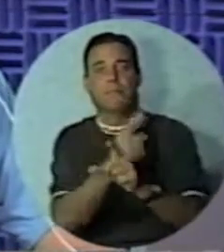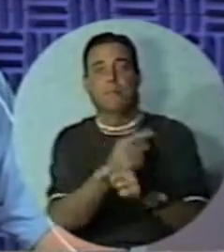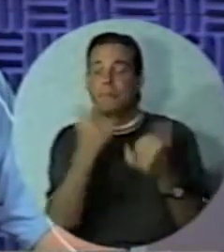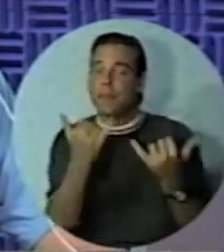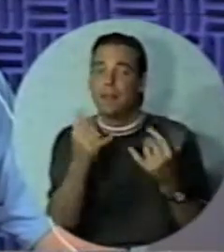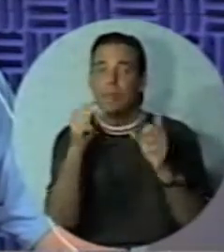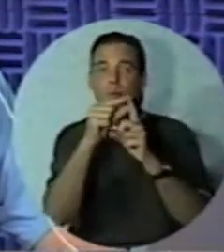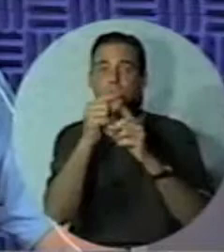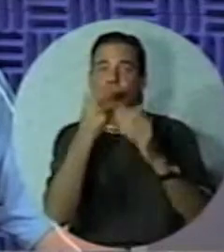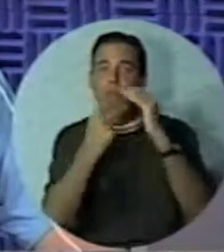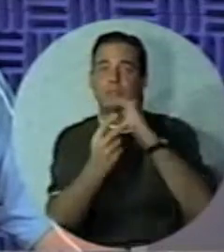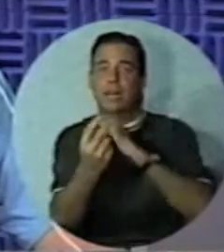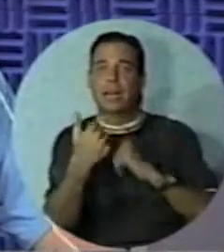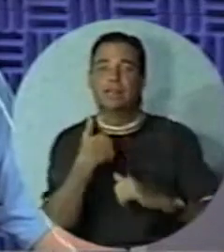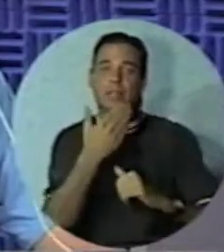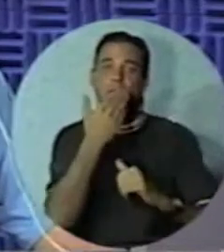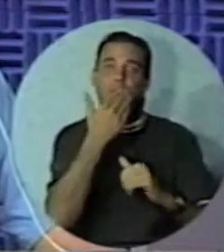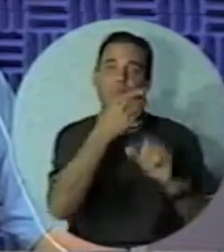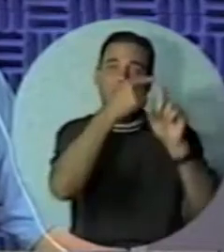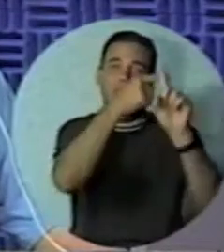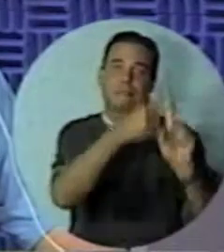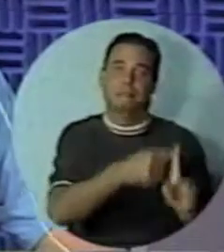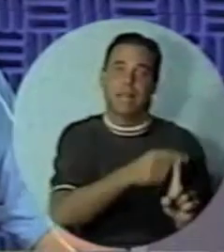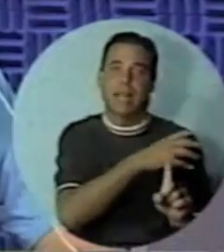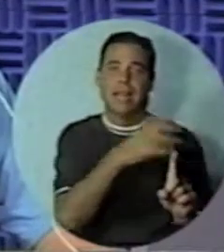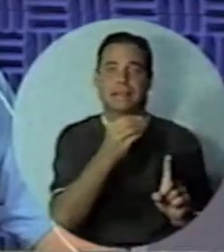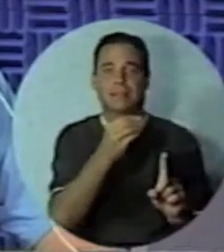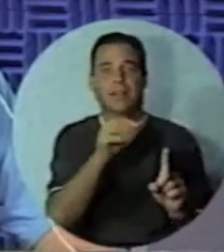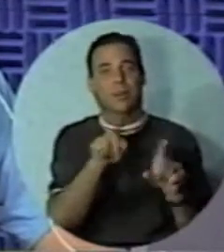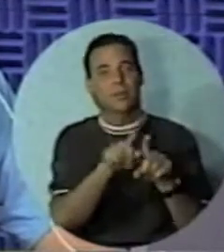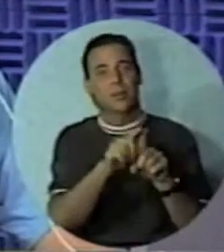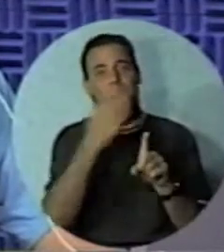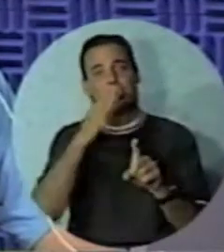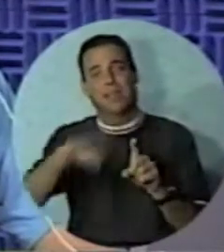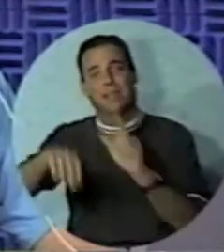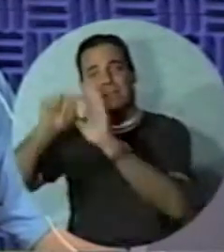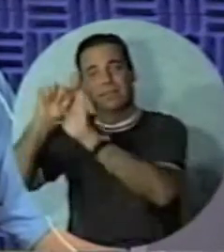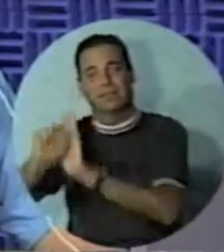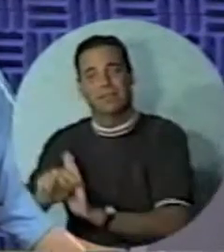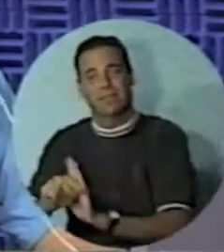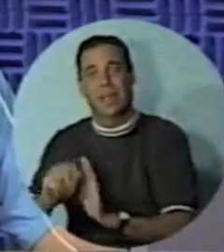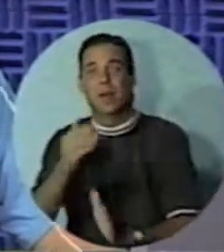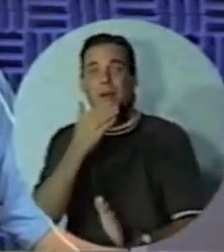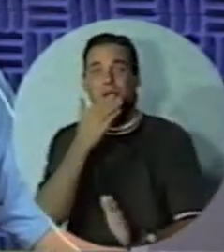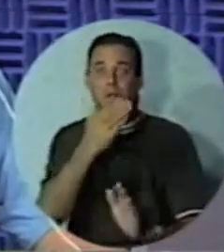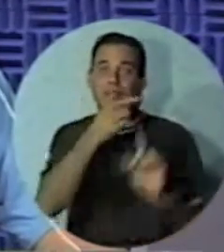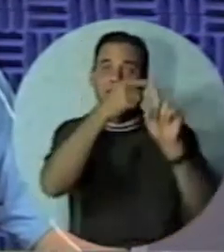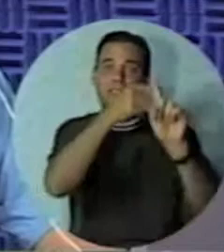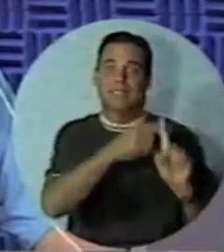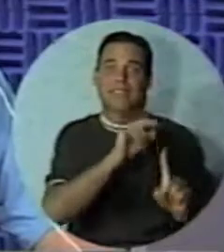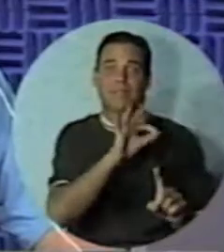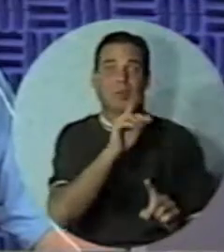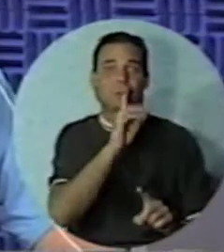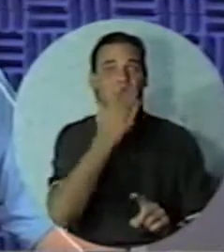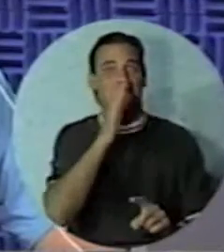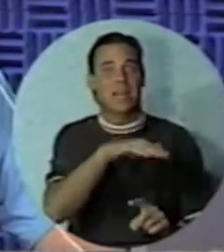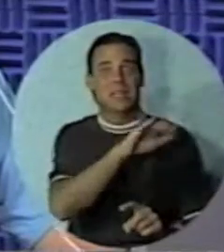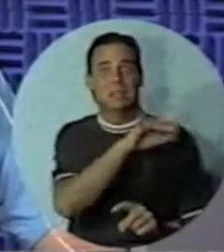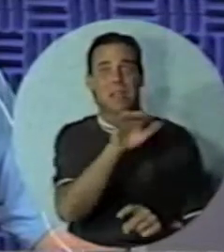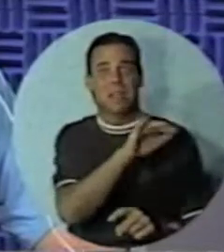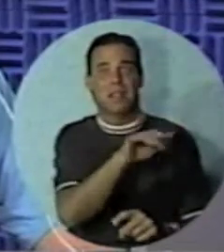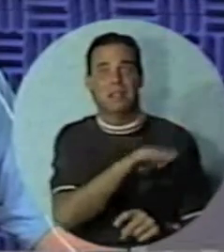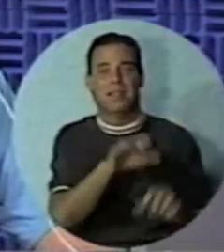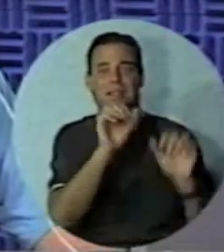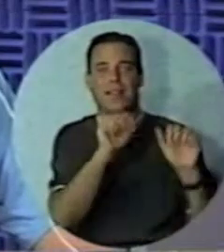Now, the word prediction has some good points and some bad points. The good point is that if you're a really poor speller, you